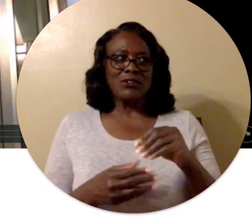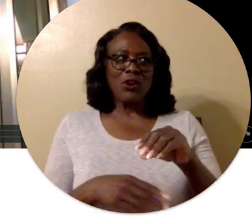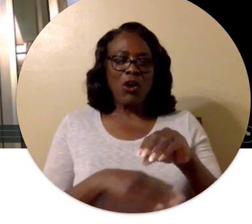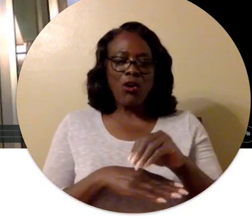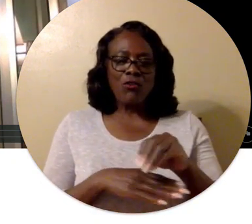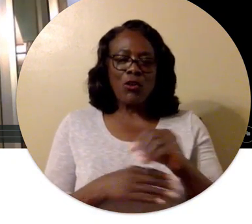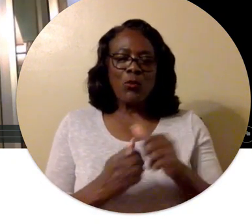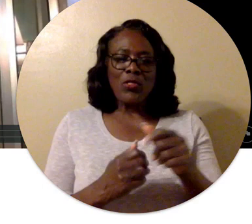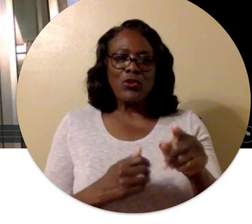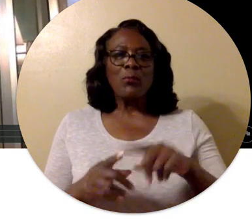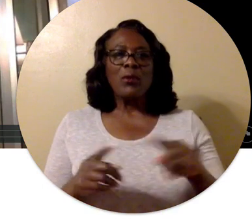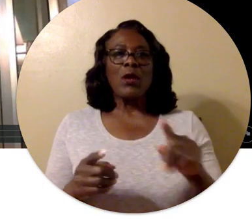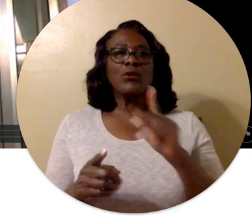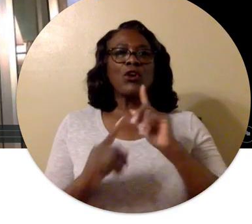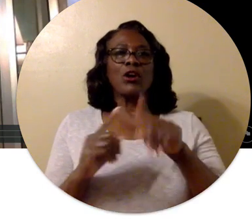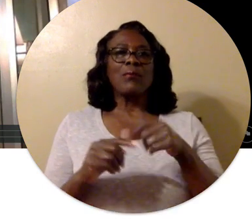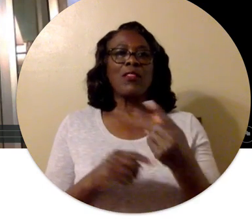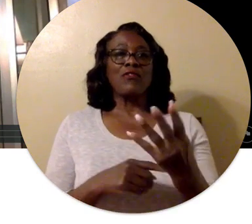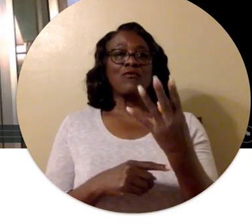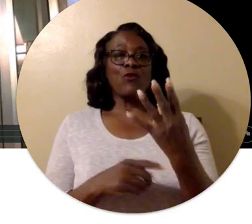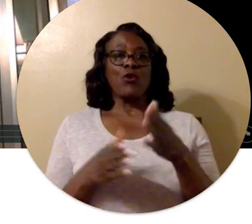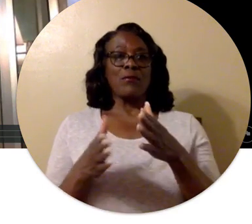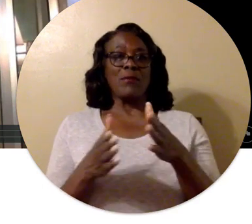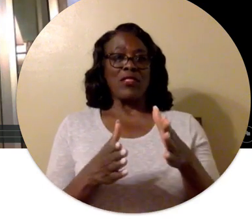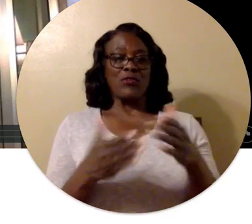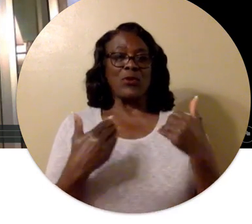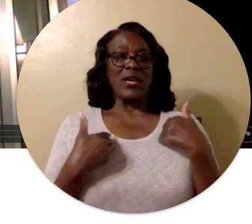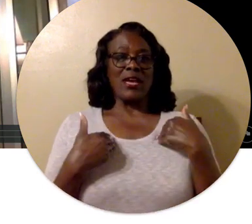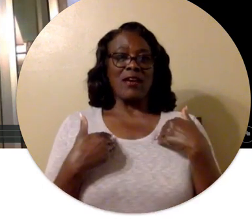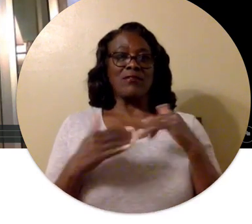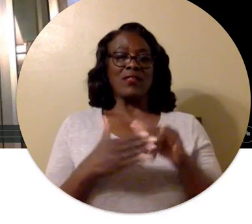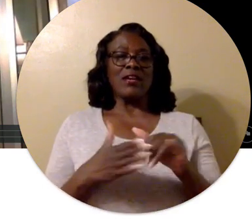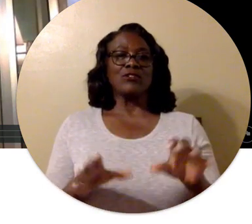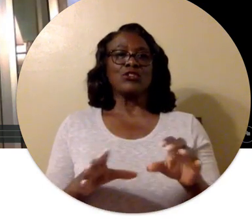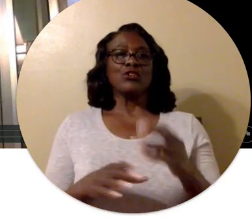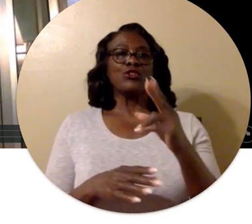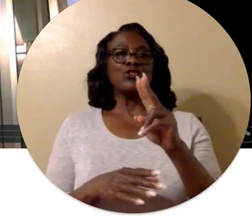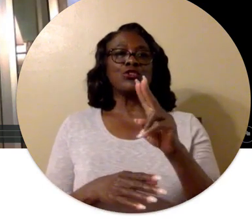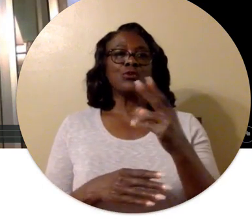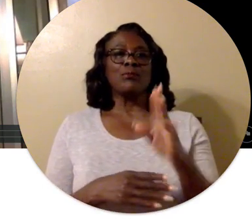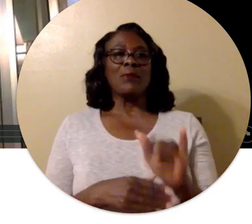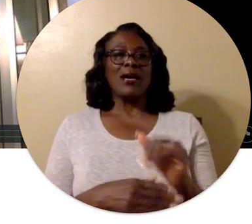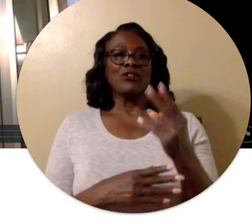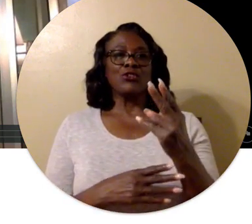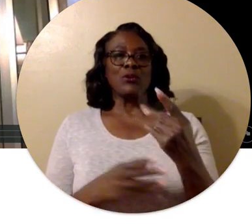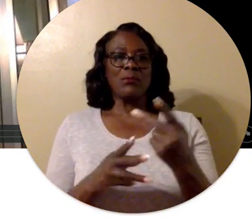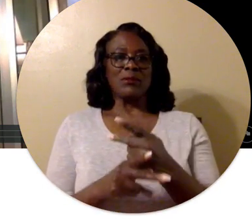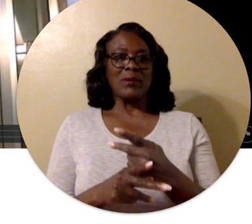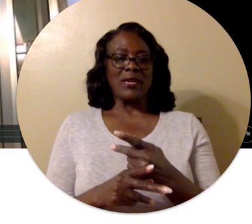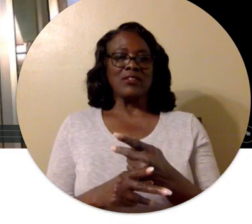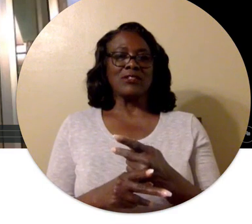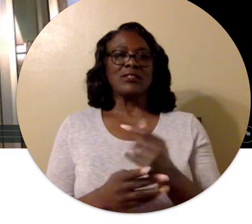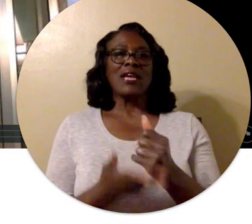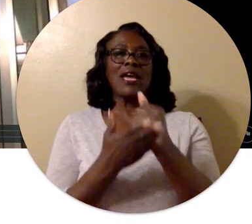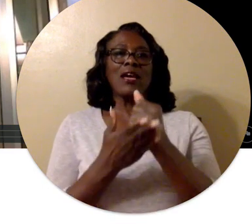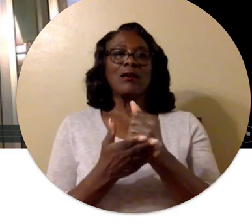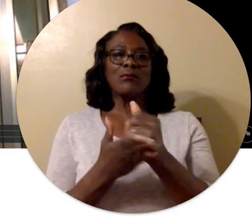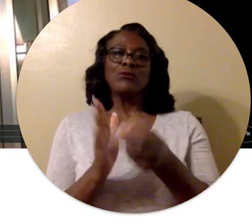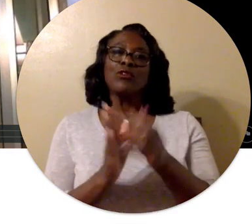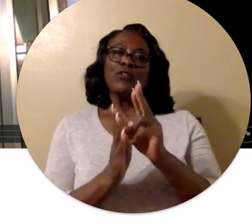about the 4 methods that we have for doing 2 by 2 multiplication, just as a review to help you